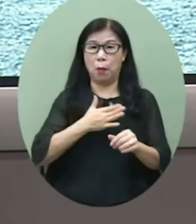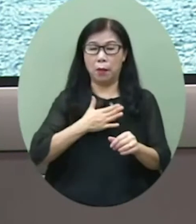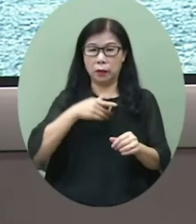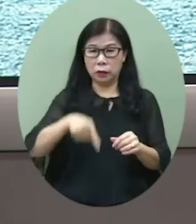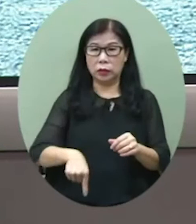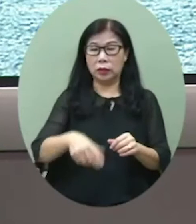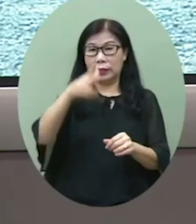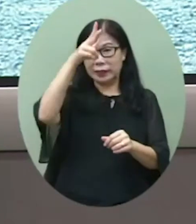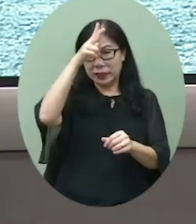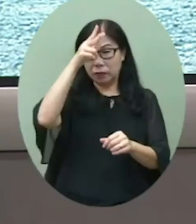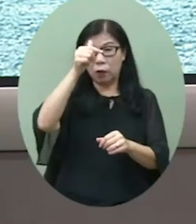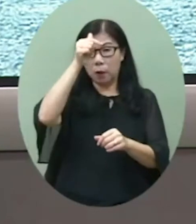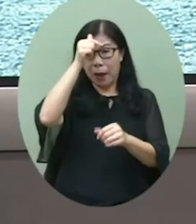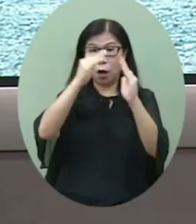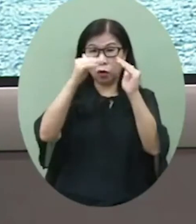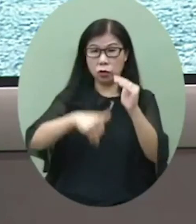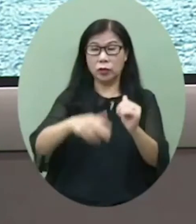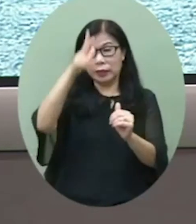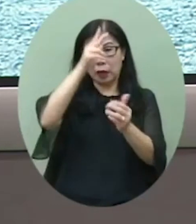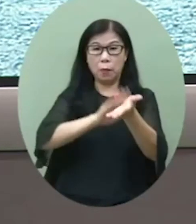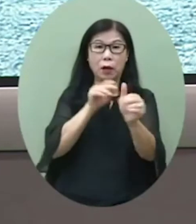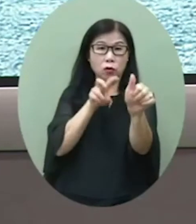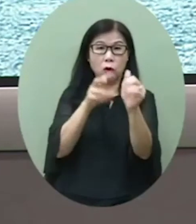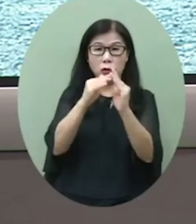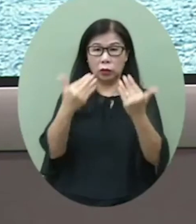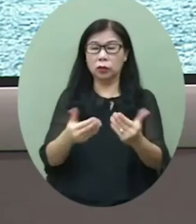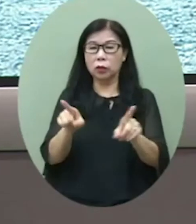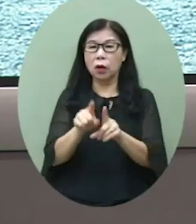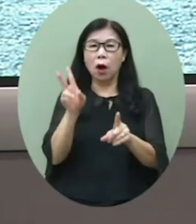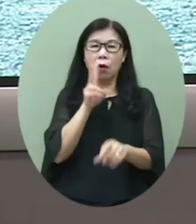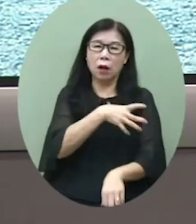challenge. The first point is that many are expressing concerns that